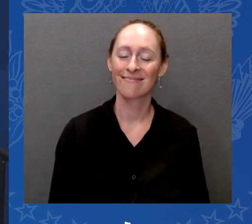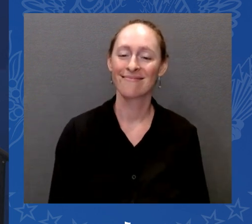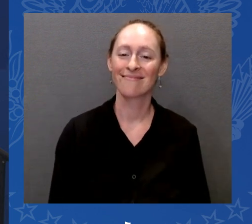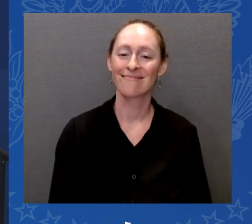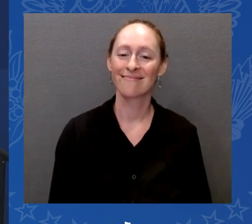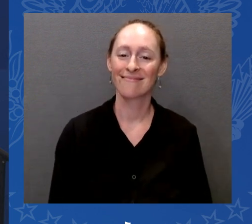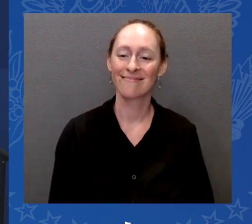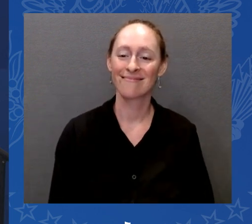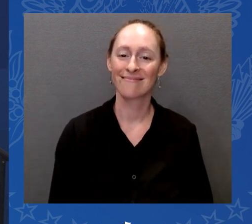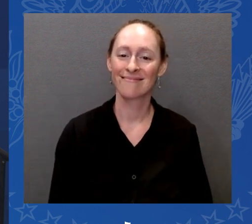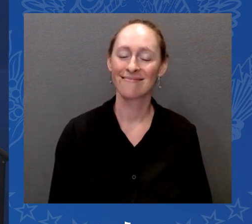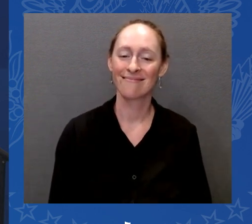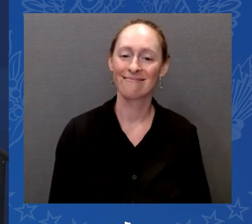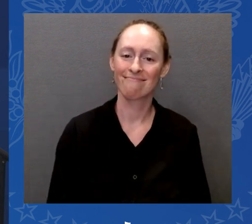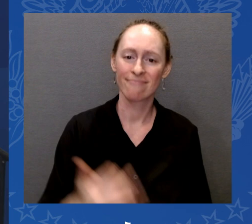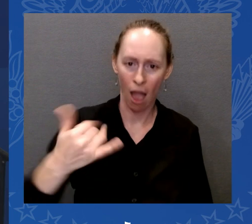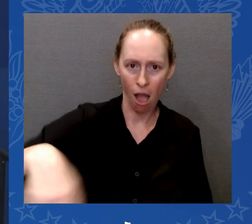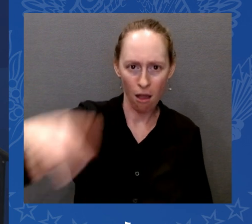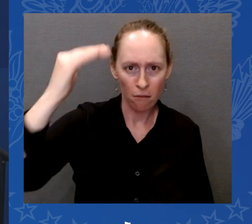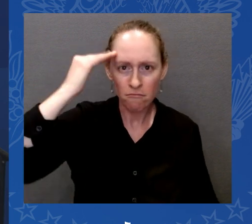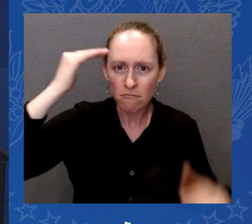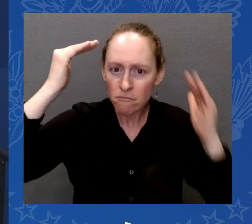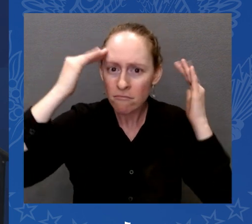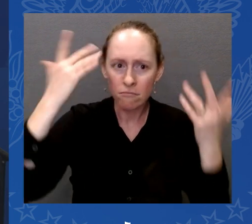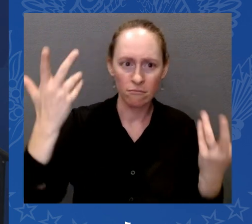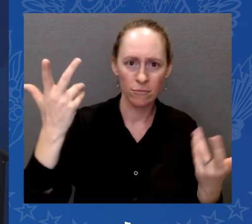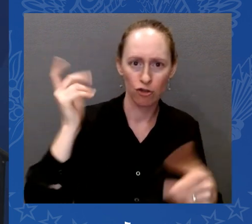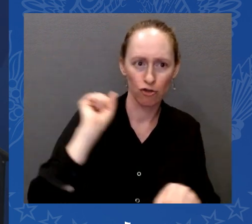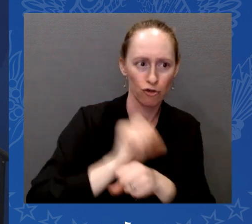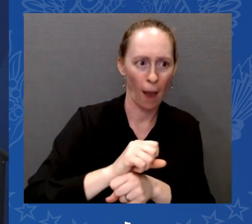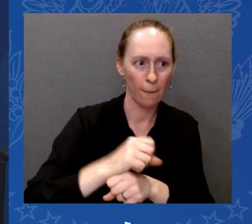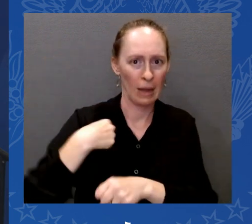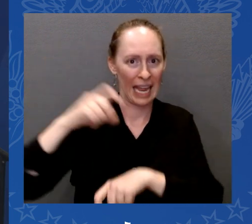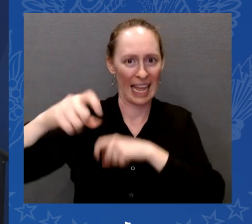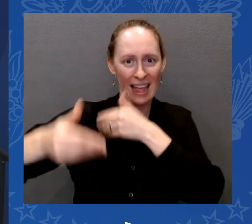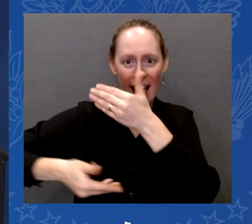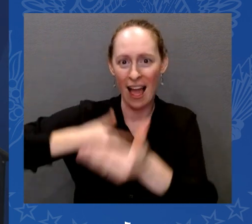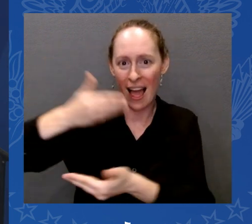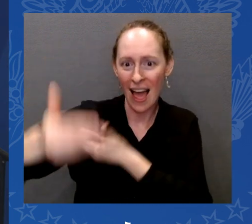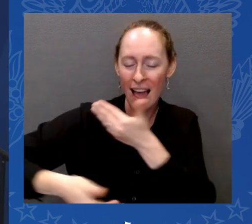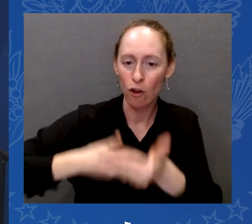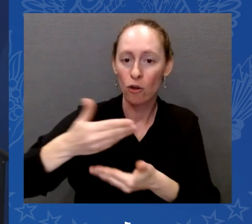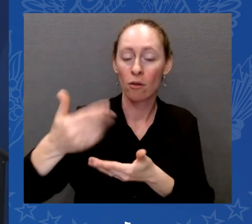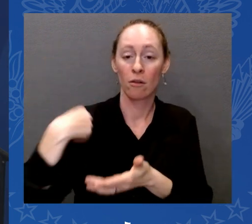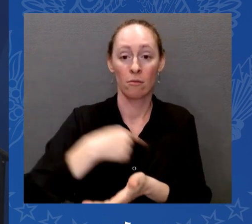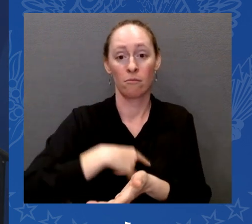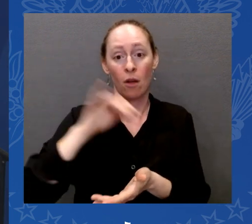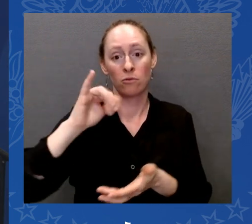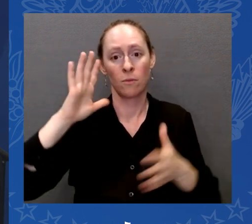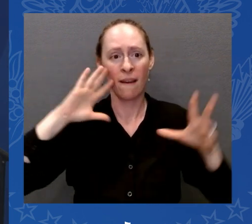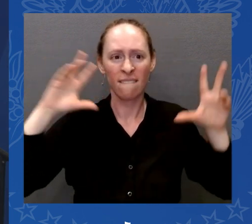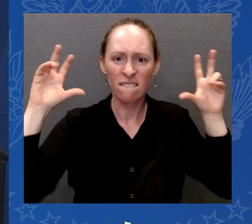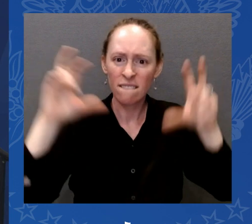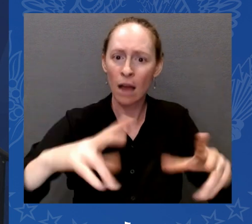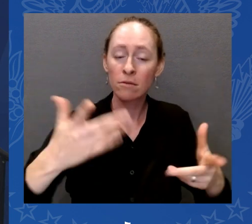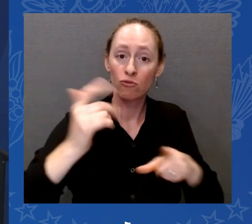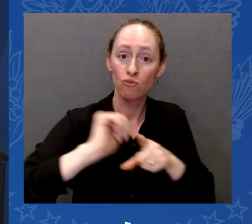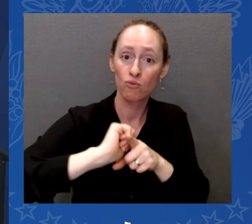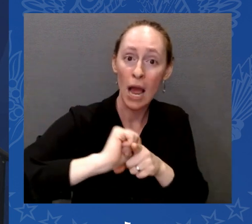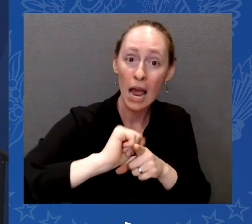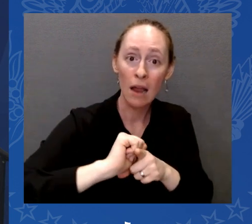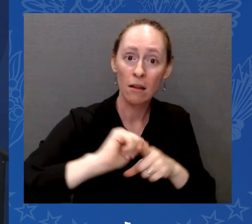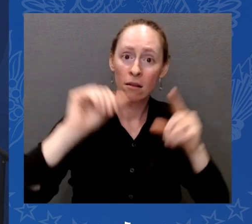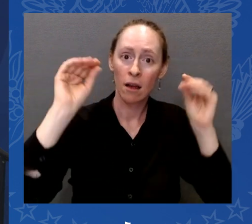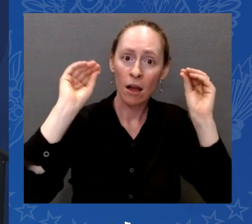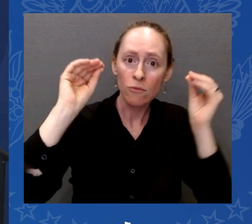of Micron's partnership to invest in workforce development as well as in the community. We are proud to be partnering with New York